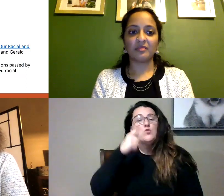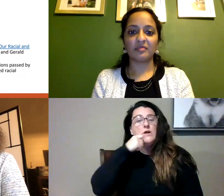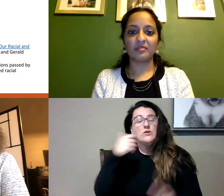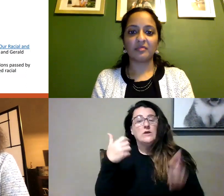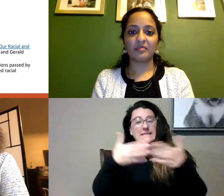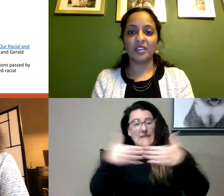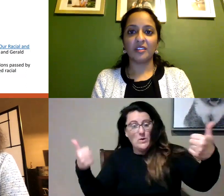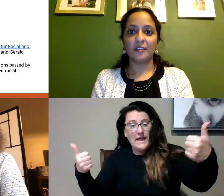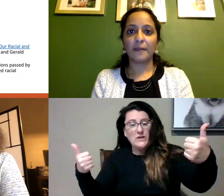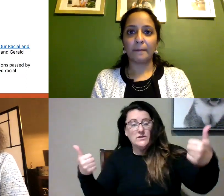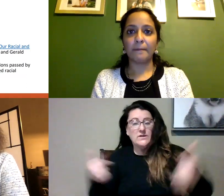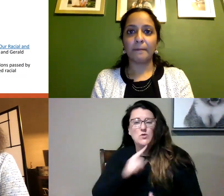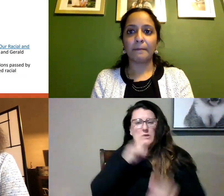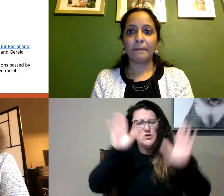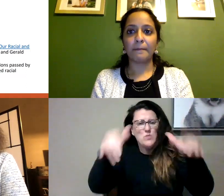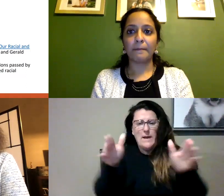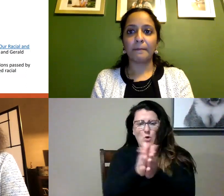which is really a great book.